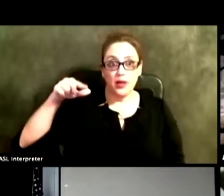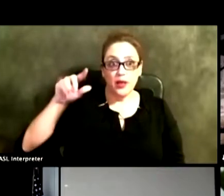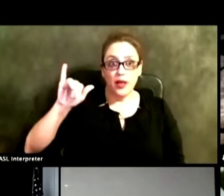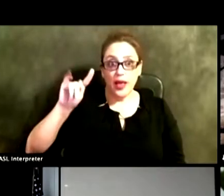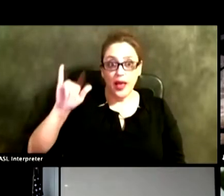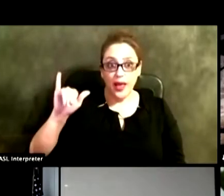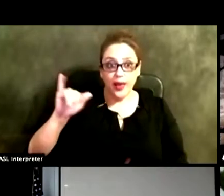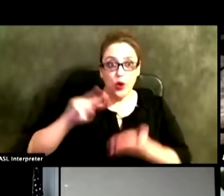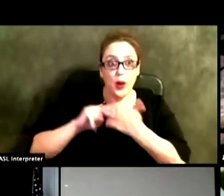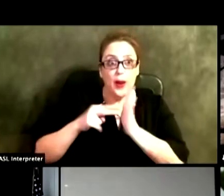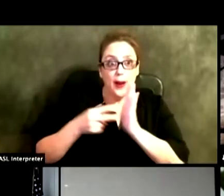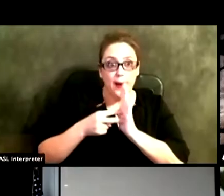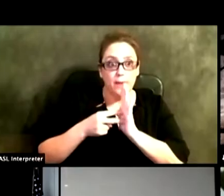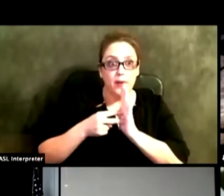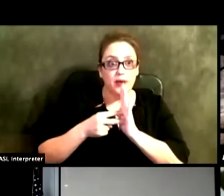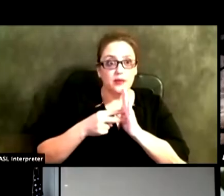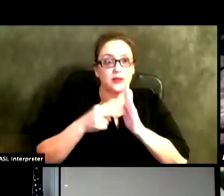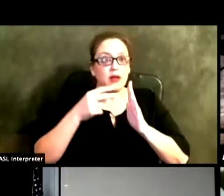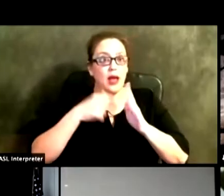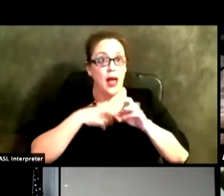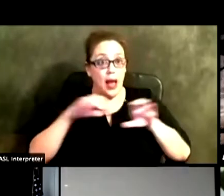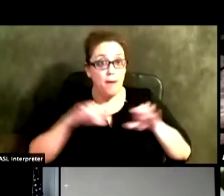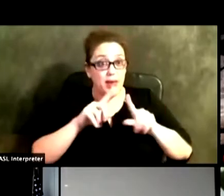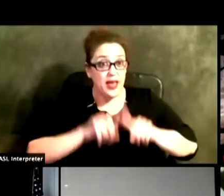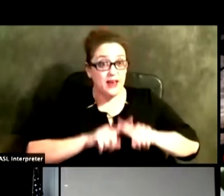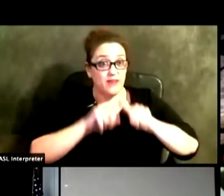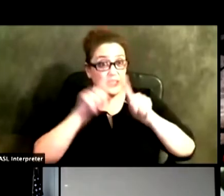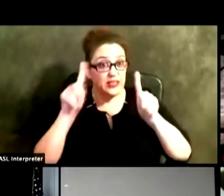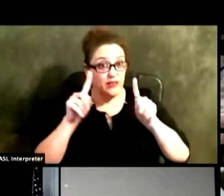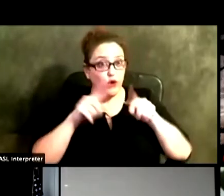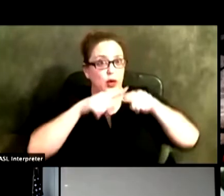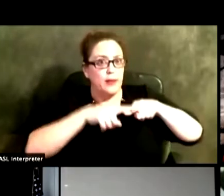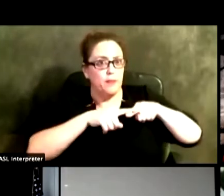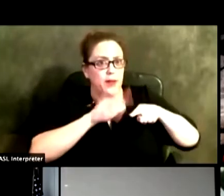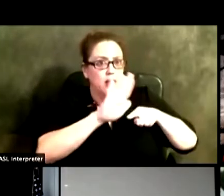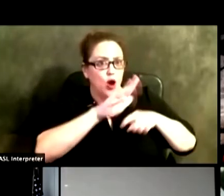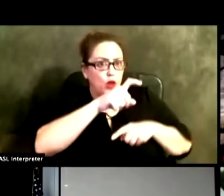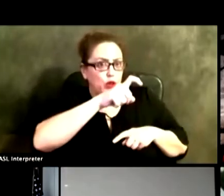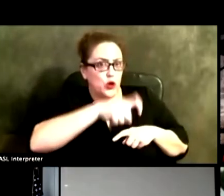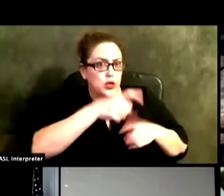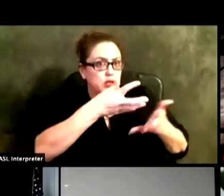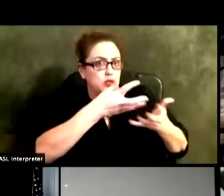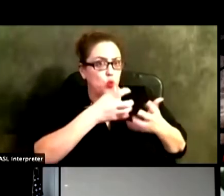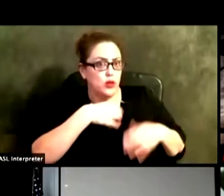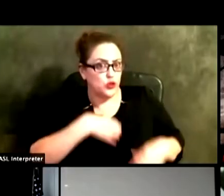treats people very differently, depending on their needs, wants, or desires.